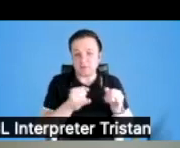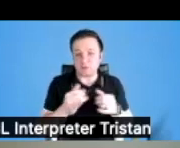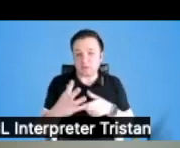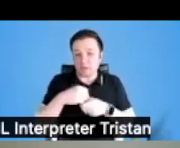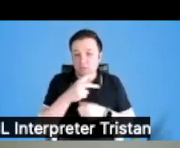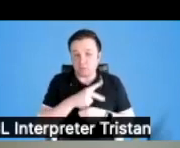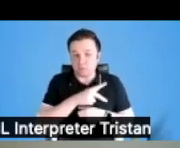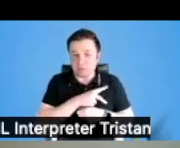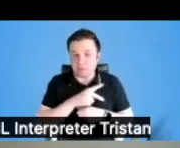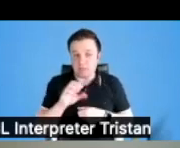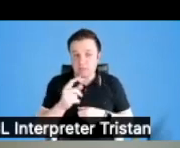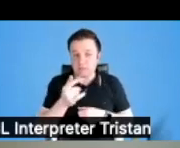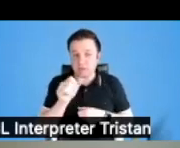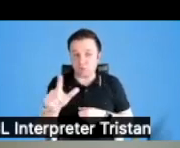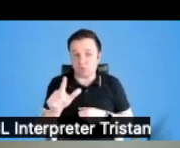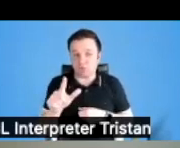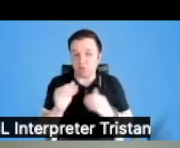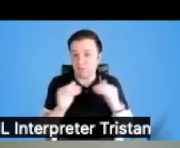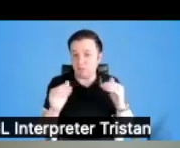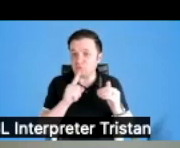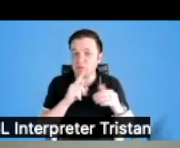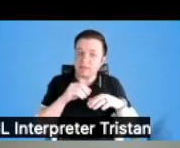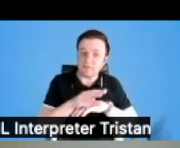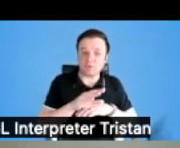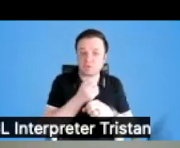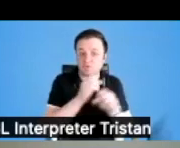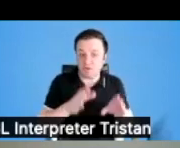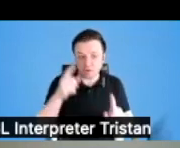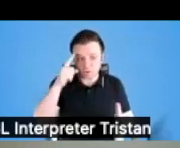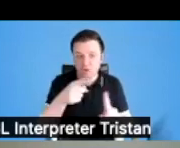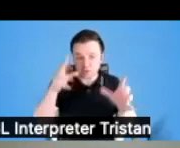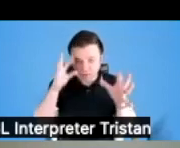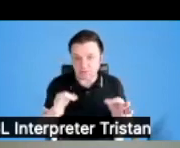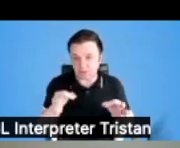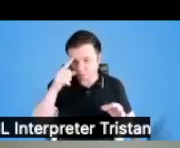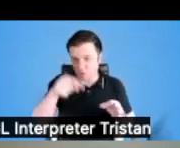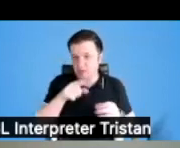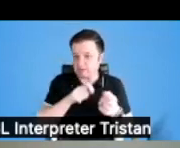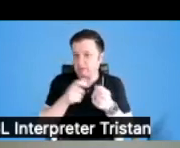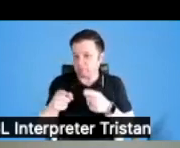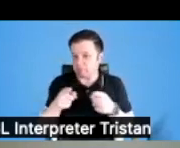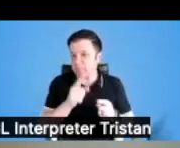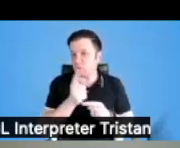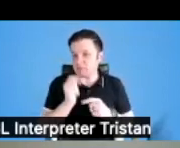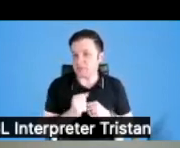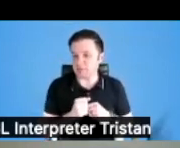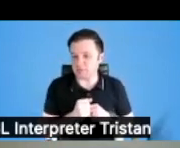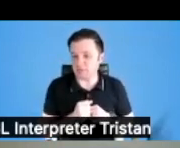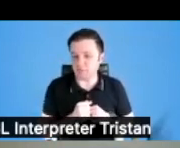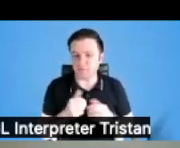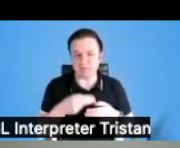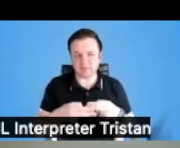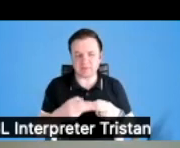contextual levels influence survivors' goals and decisions in these moments? Next slide, please.